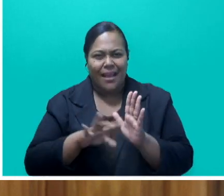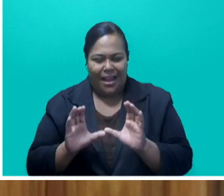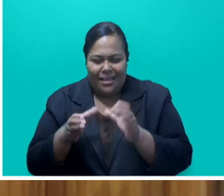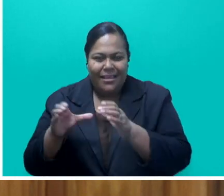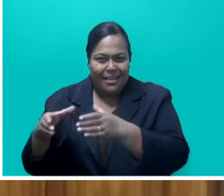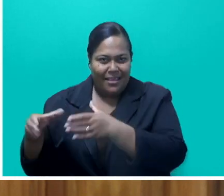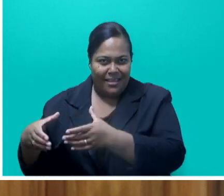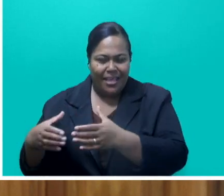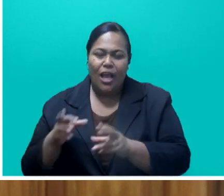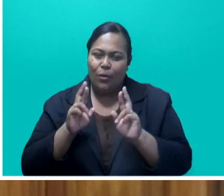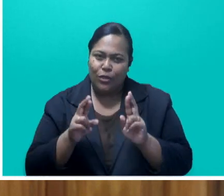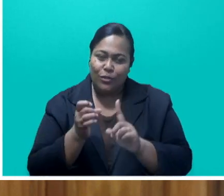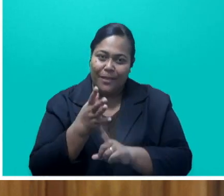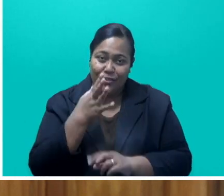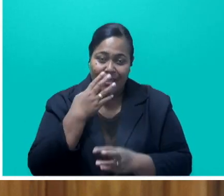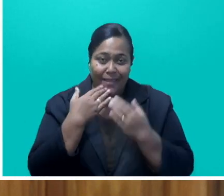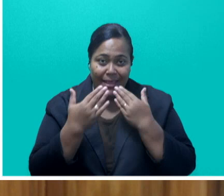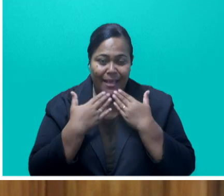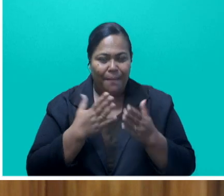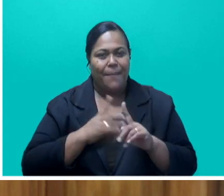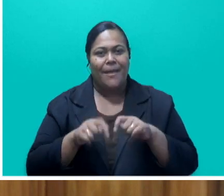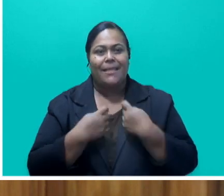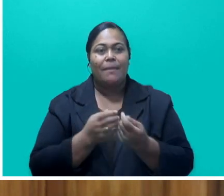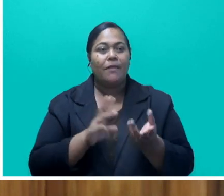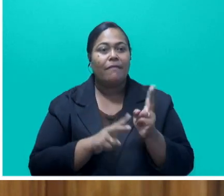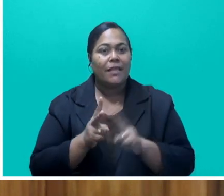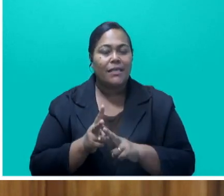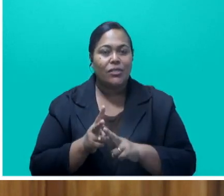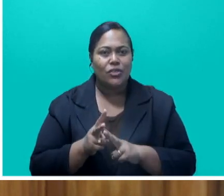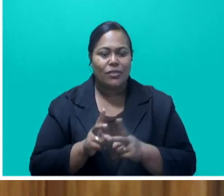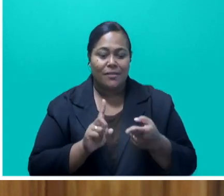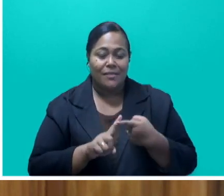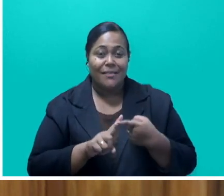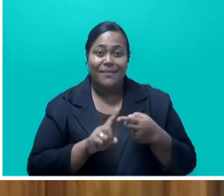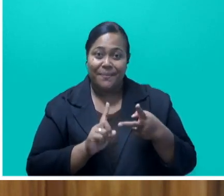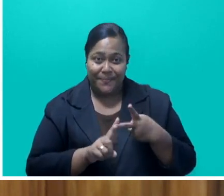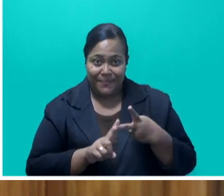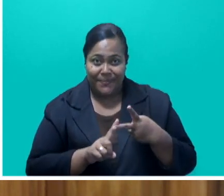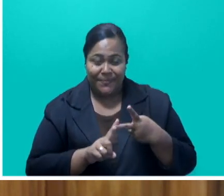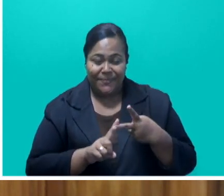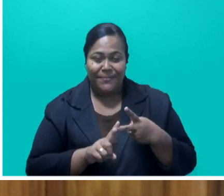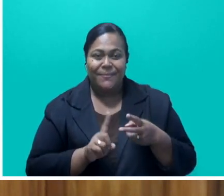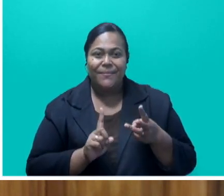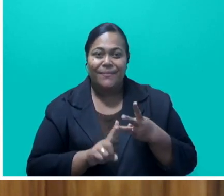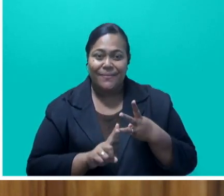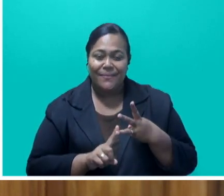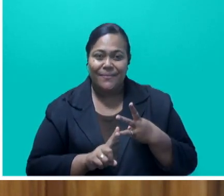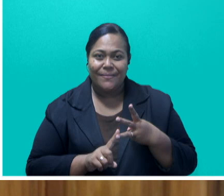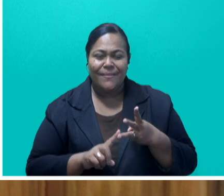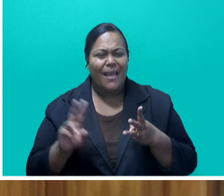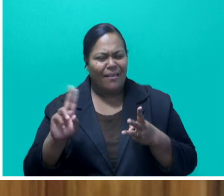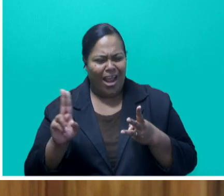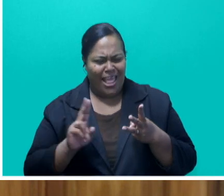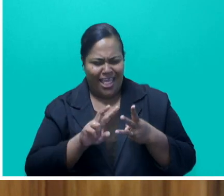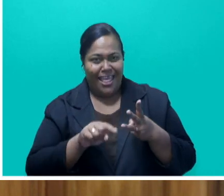to especially thank my team in the village, Nautuni, Tabal Chebesa, Tabale, and Jonabarra, and